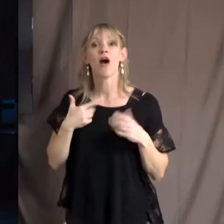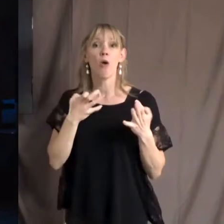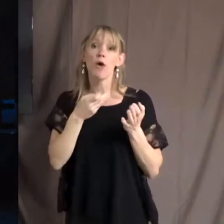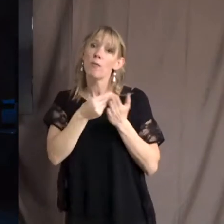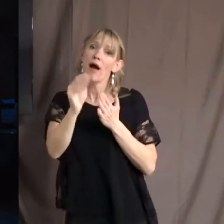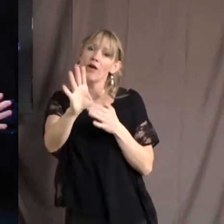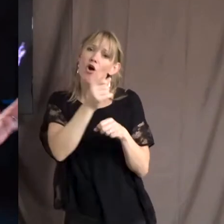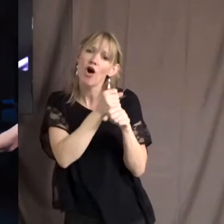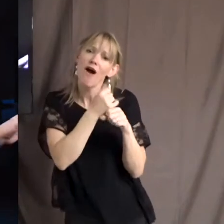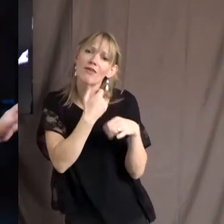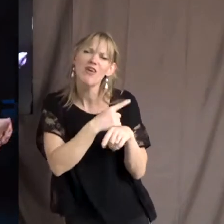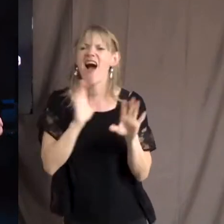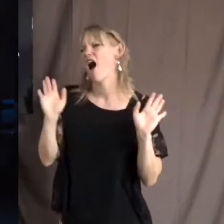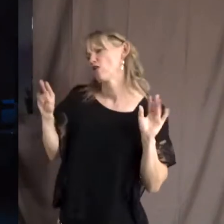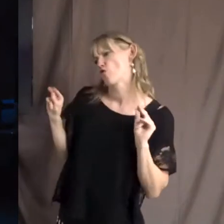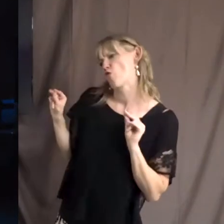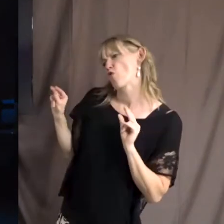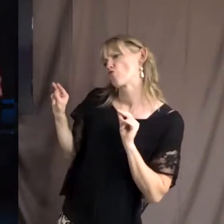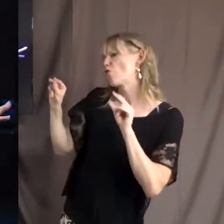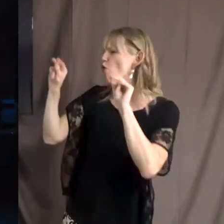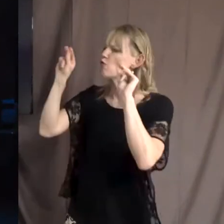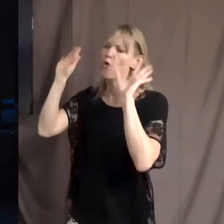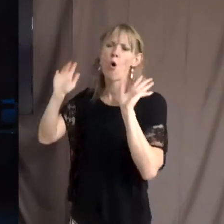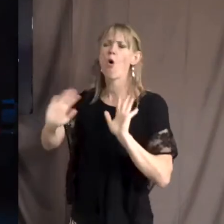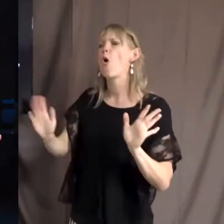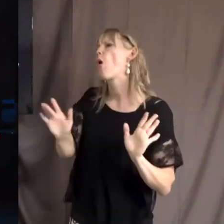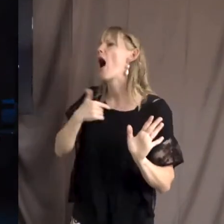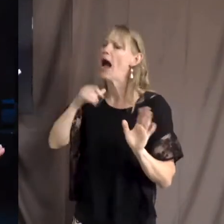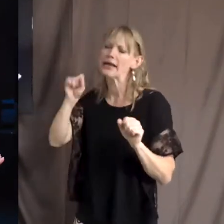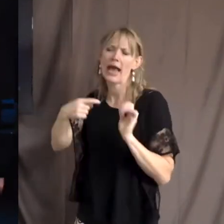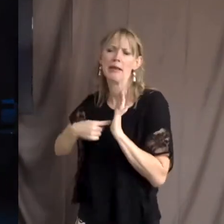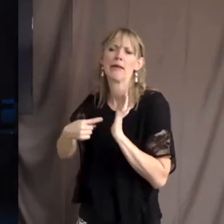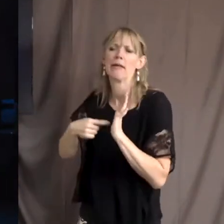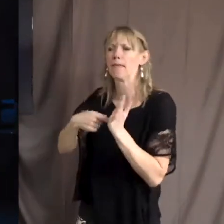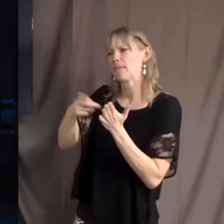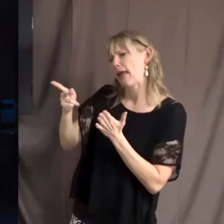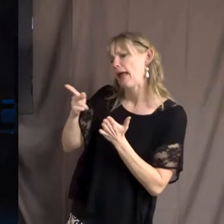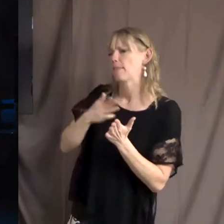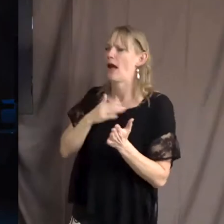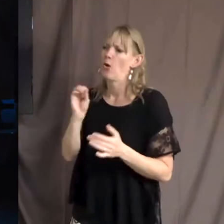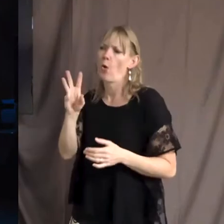today." "Oh, no, you don't have to do that. No, not so necessary. I can afford my own dang coffee,